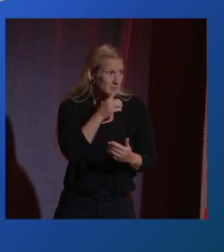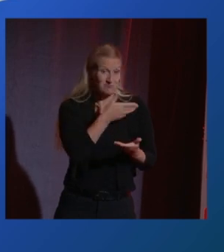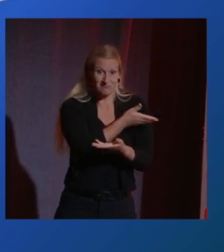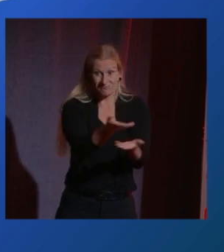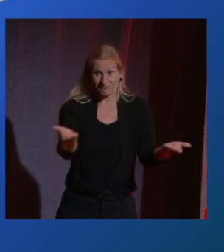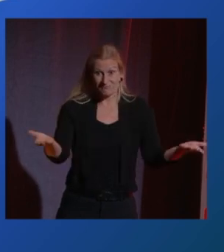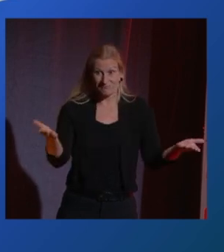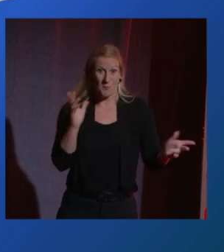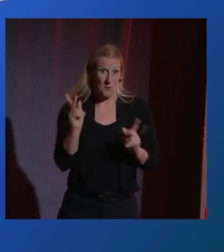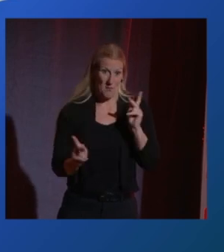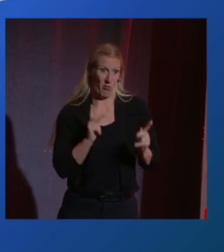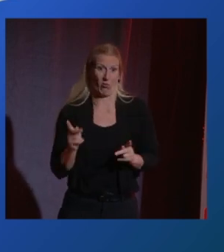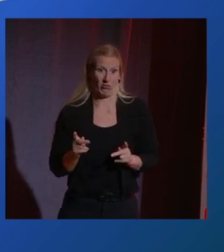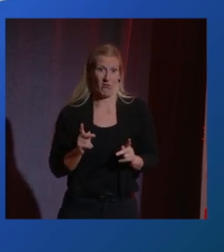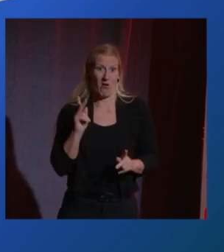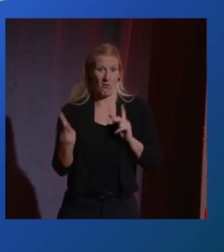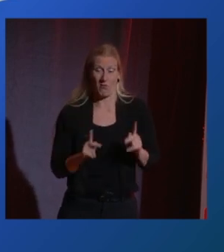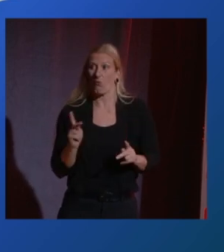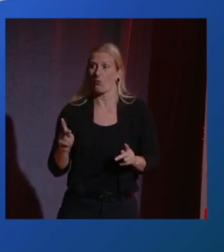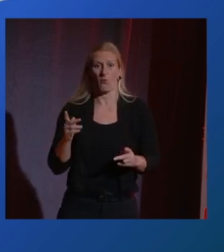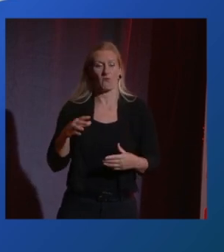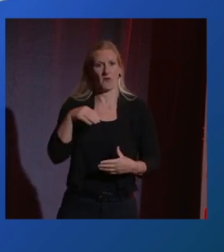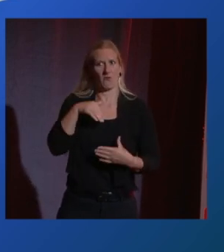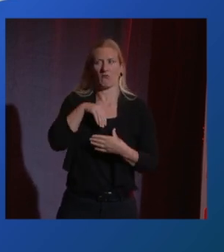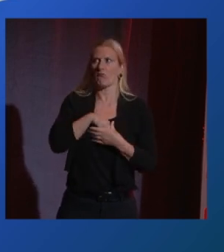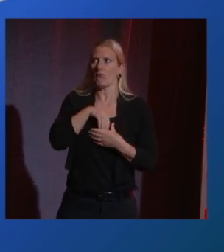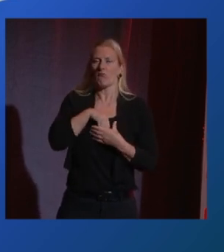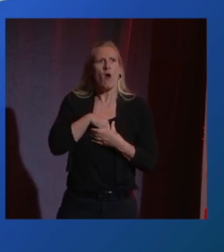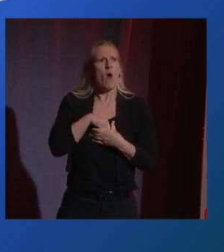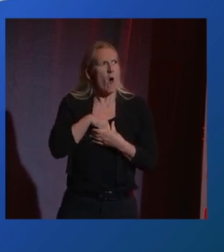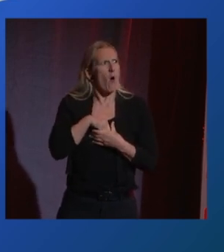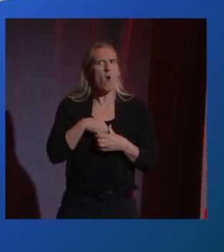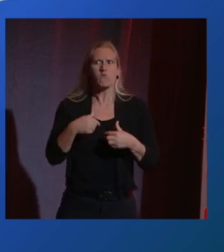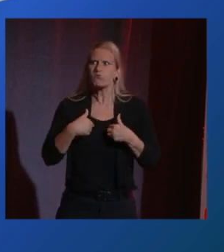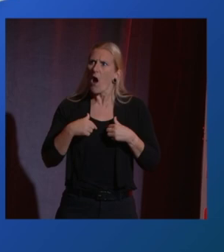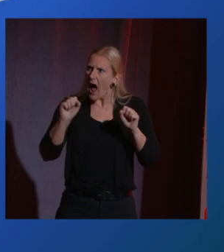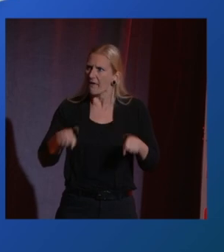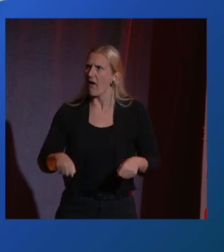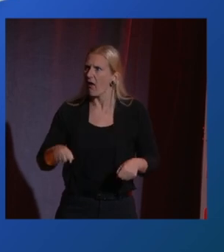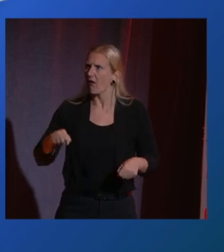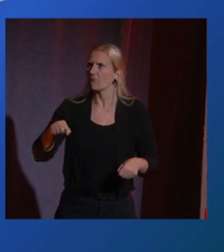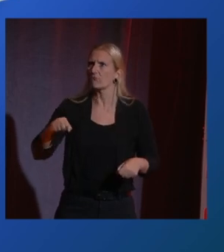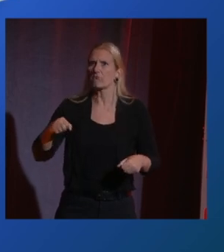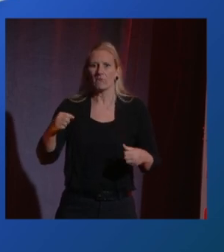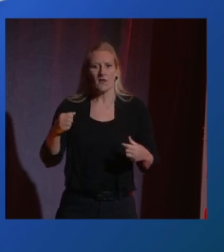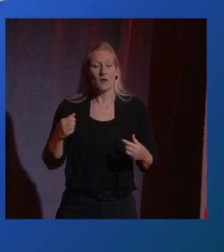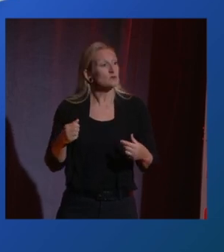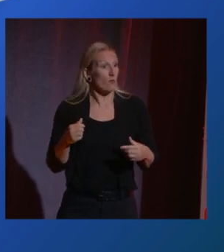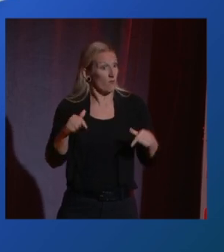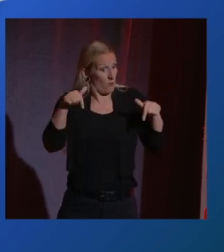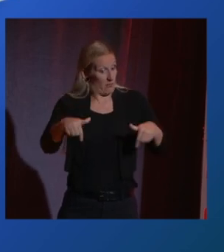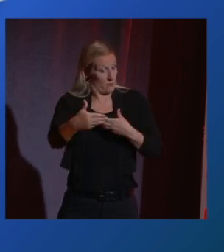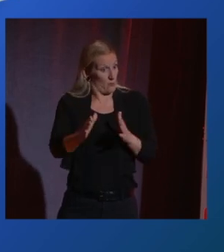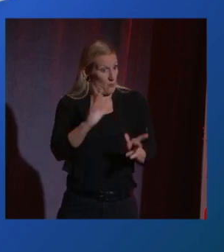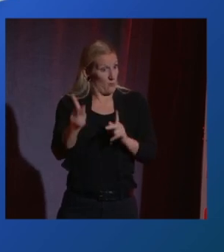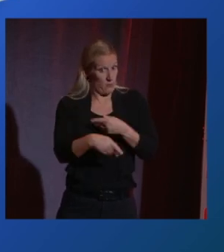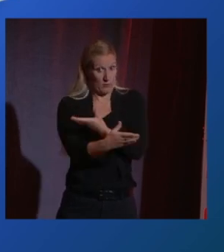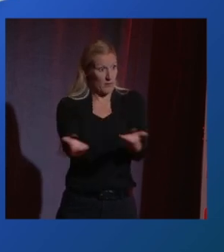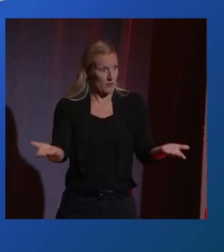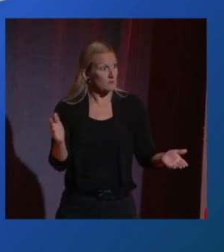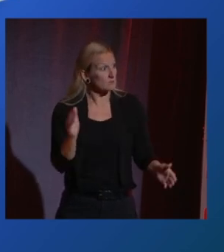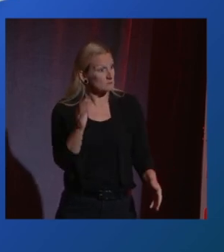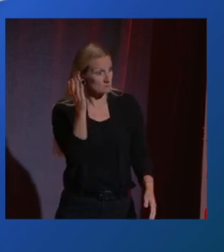thought that they can actually do something and so actually to everybody in this room I'll simply say that